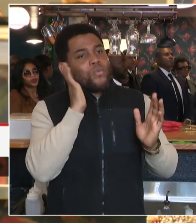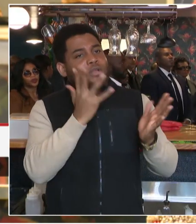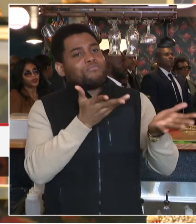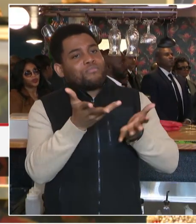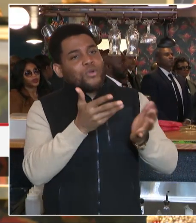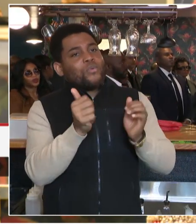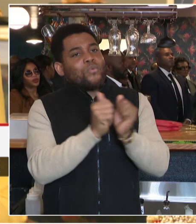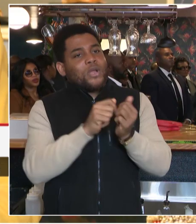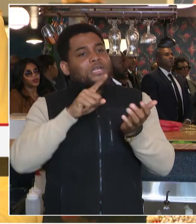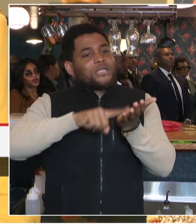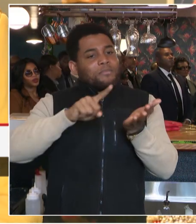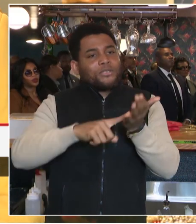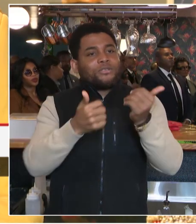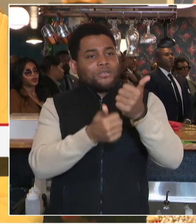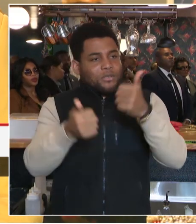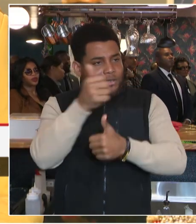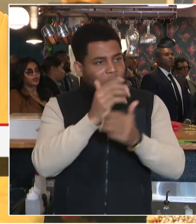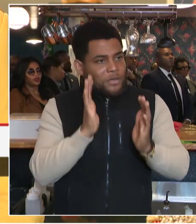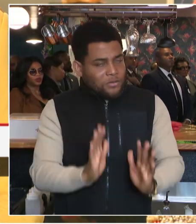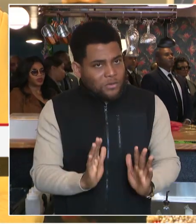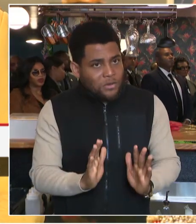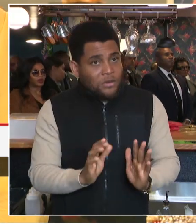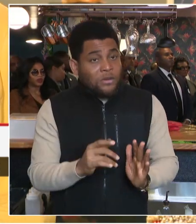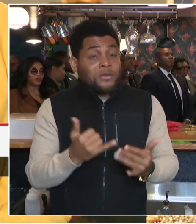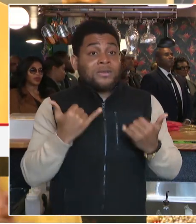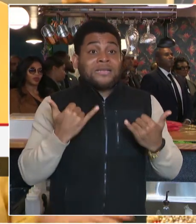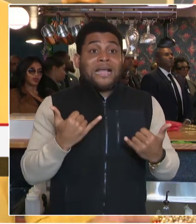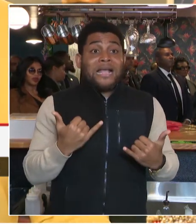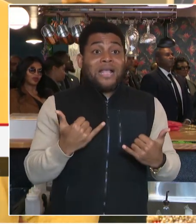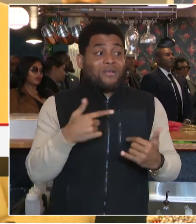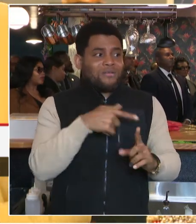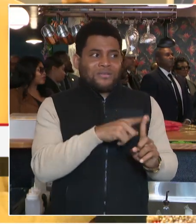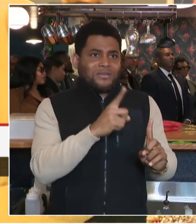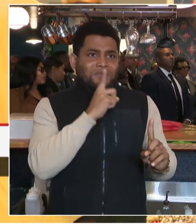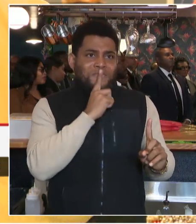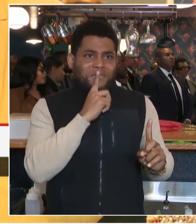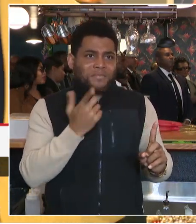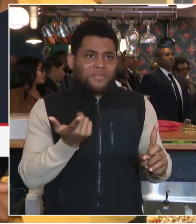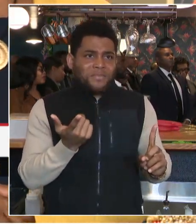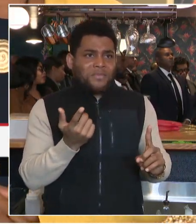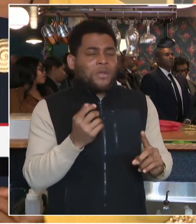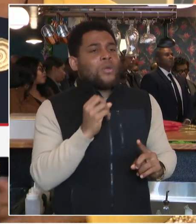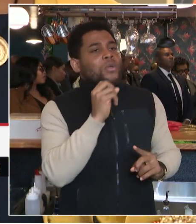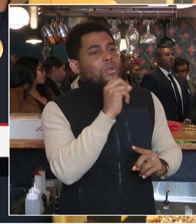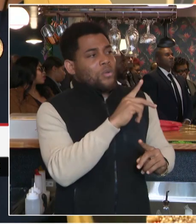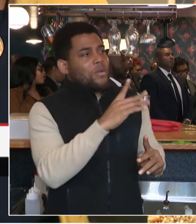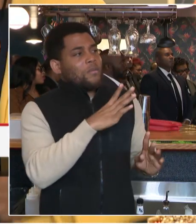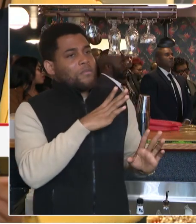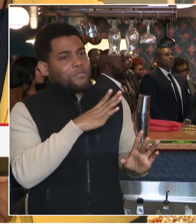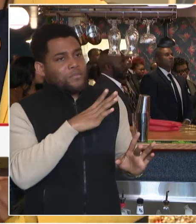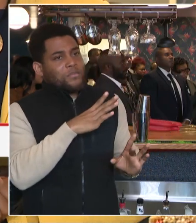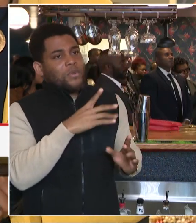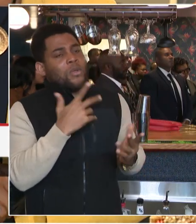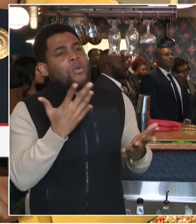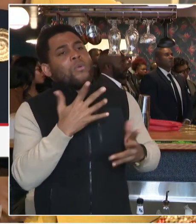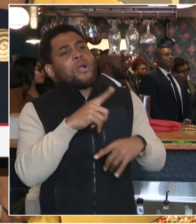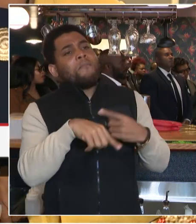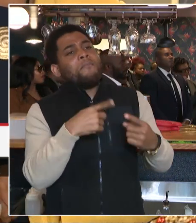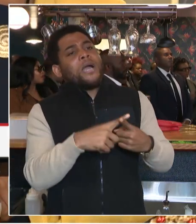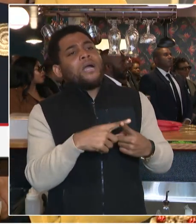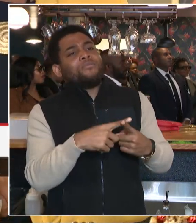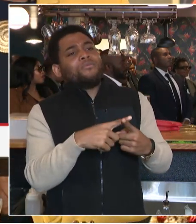if she has been notified by any House committee that she's going to be called to testify? Sure, that's a matter of public record